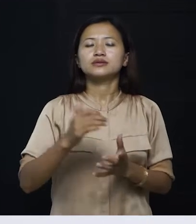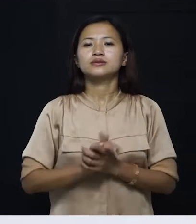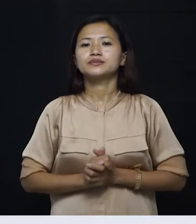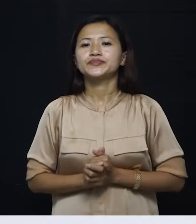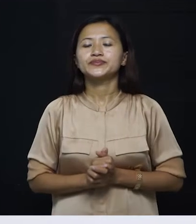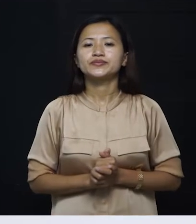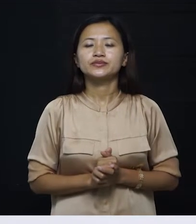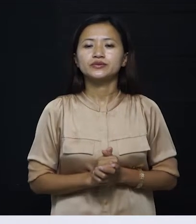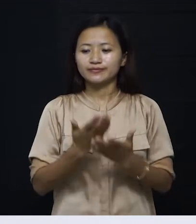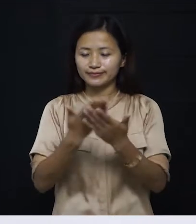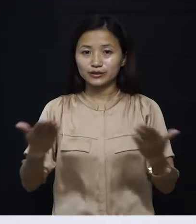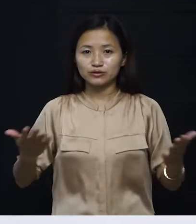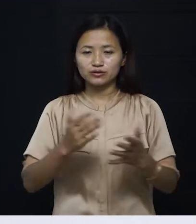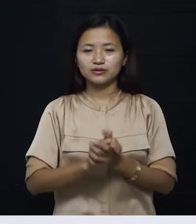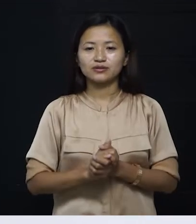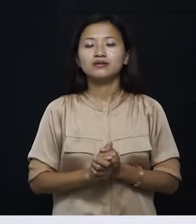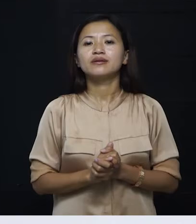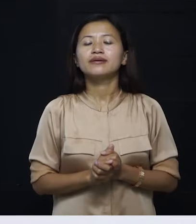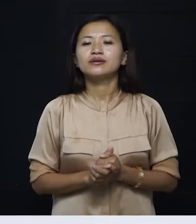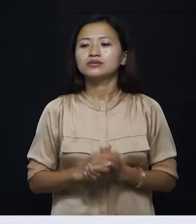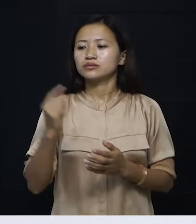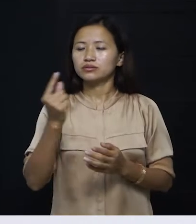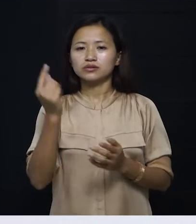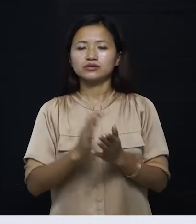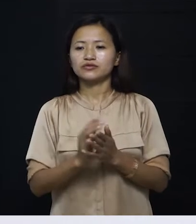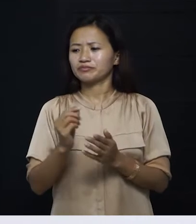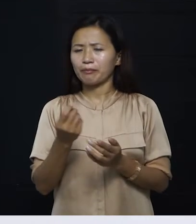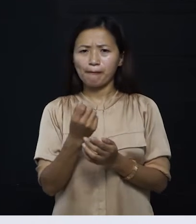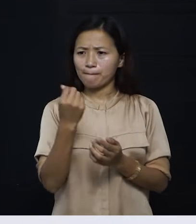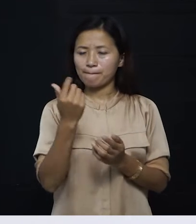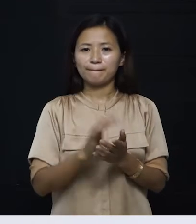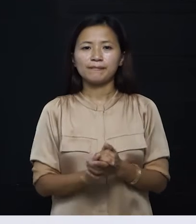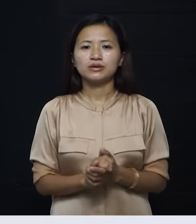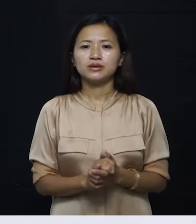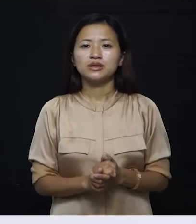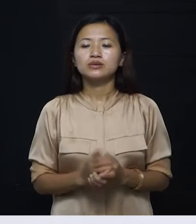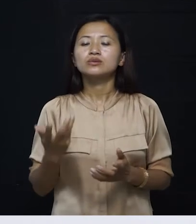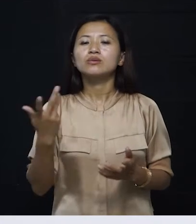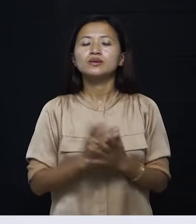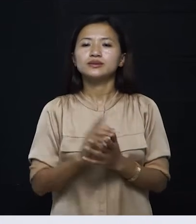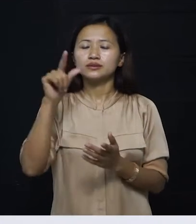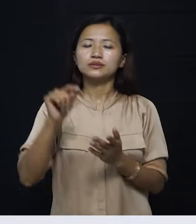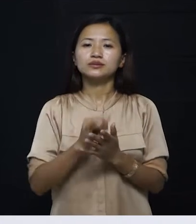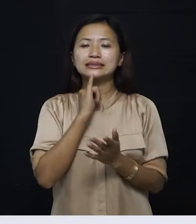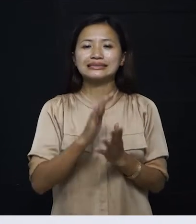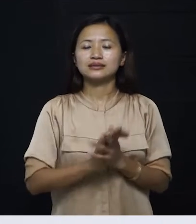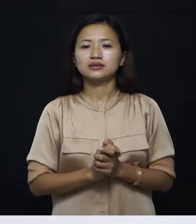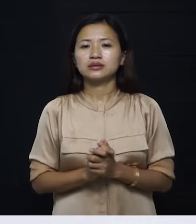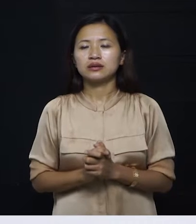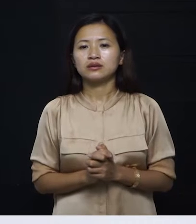it? Exchanging of goods without the use of money. Money is not there. So what they do is, okay,